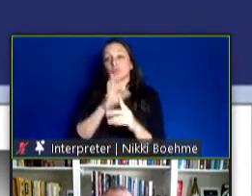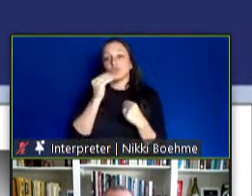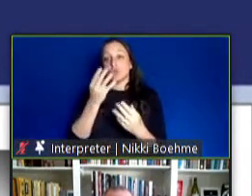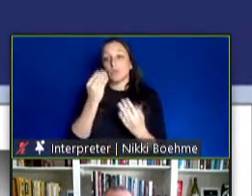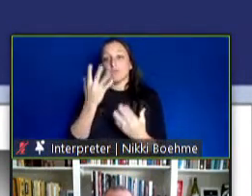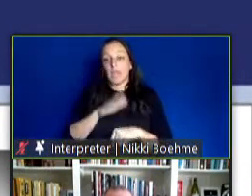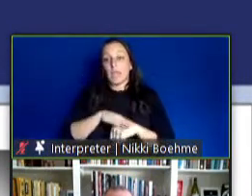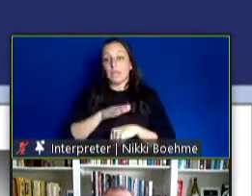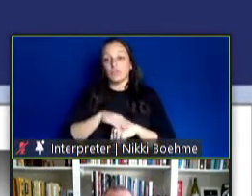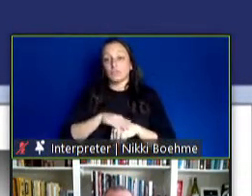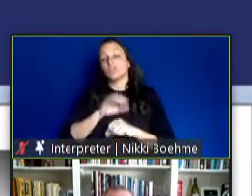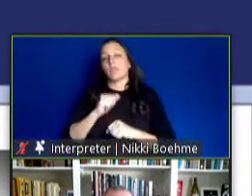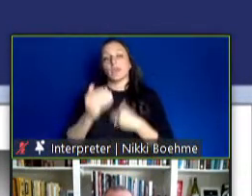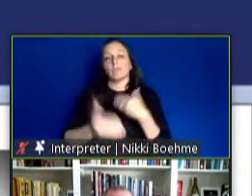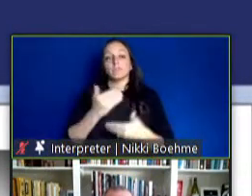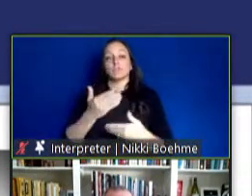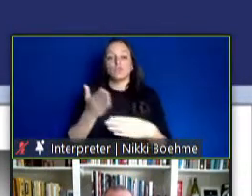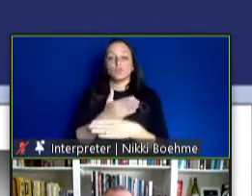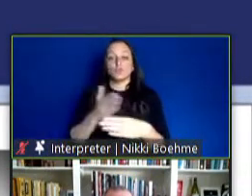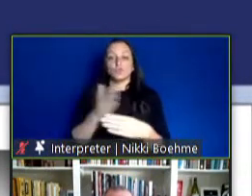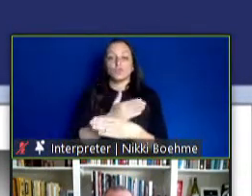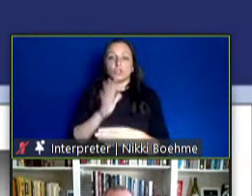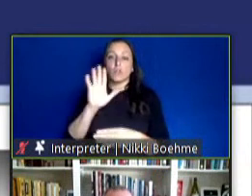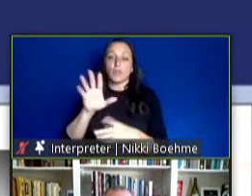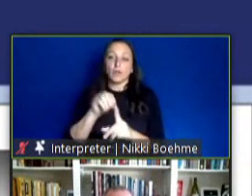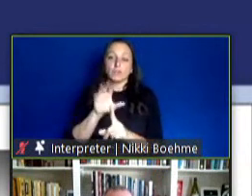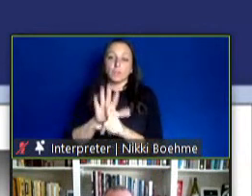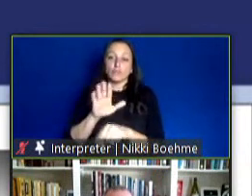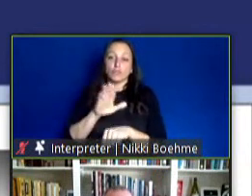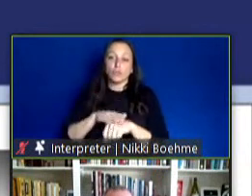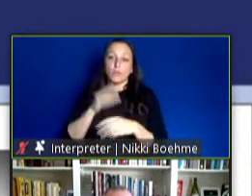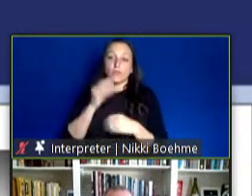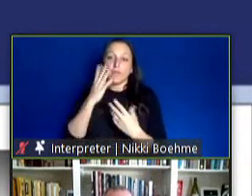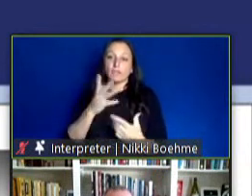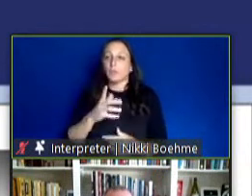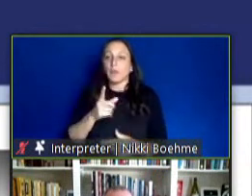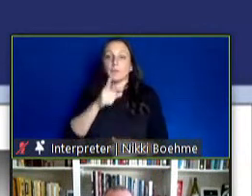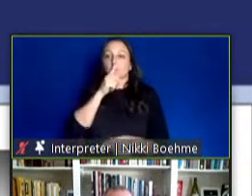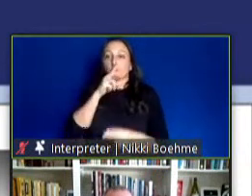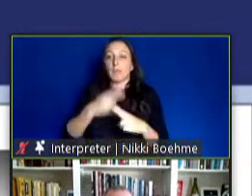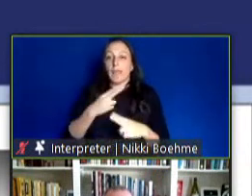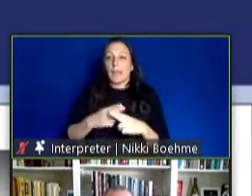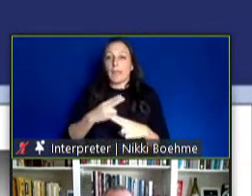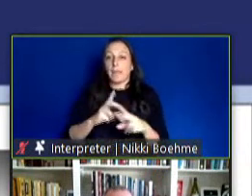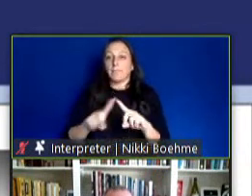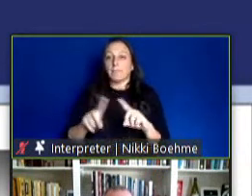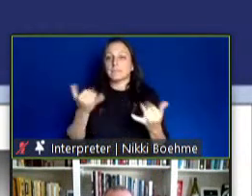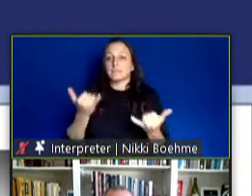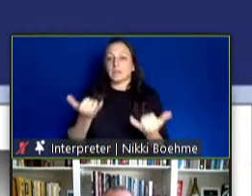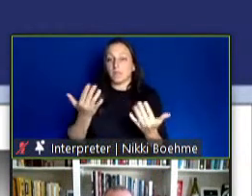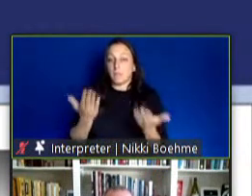steps to share their exposure notification anonymously with others that they may have been in contact with.